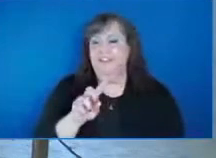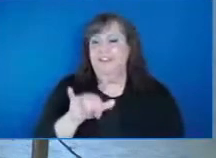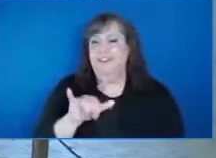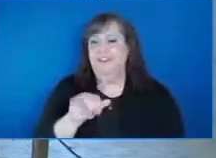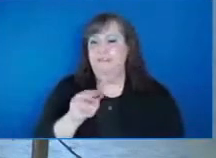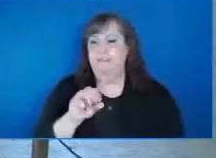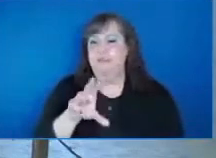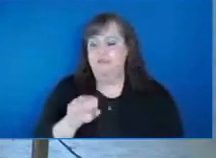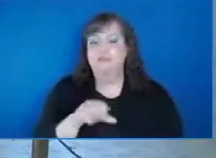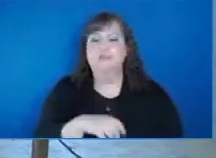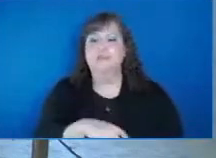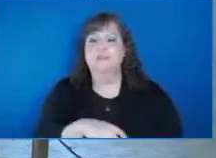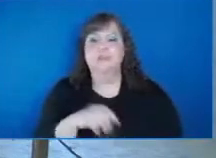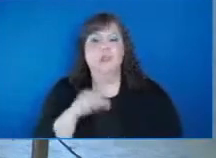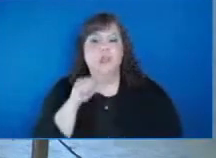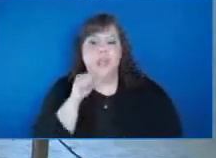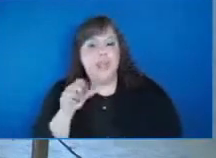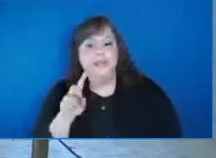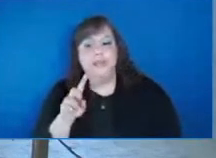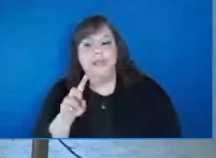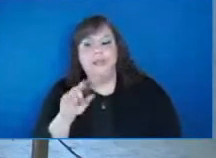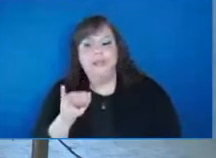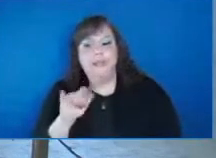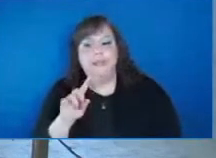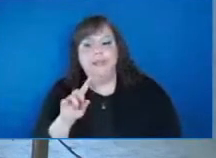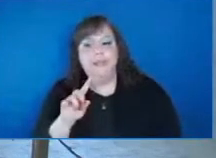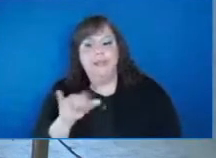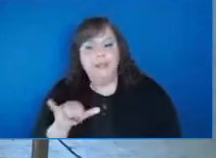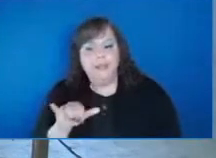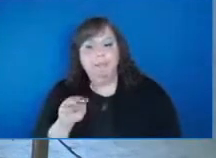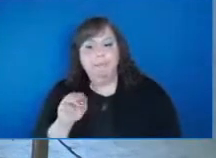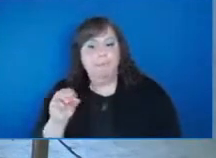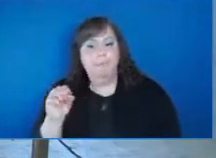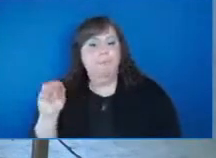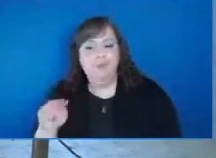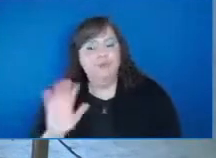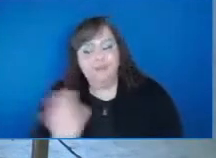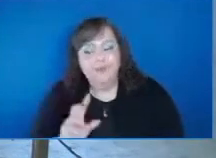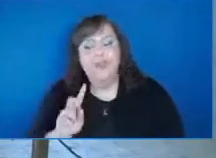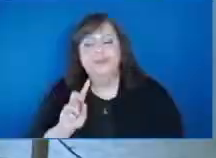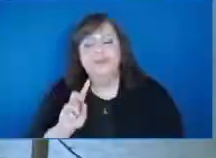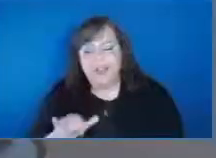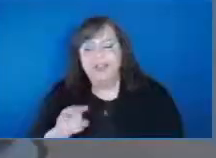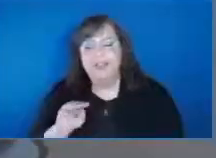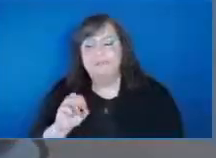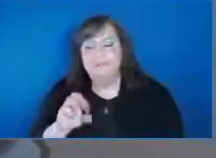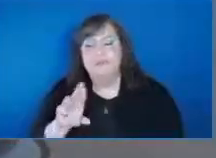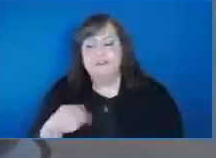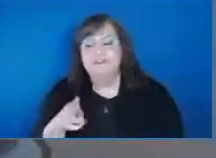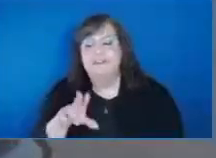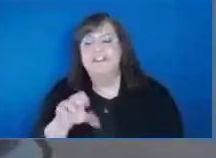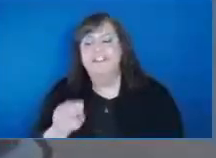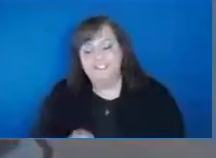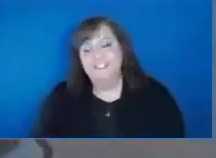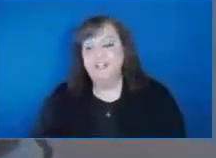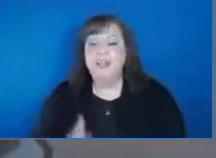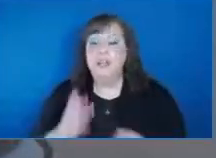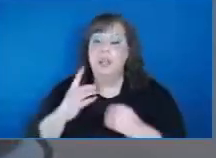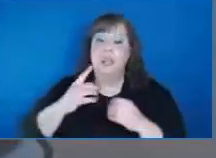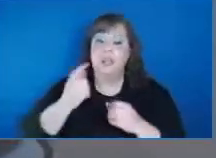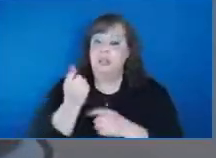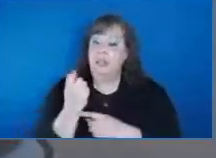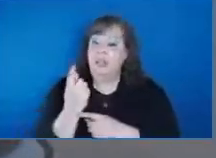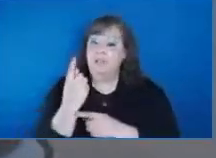not Didymoon, but Dimorphos. Dimorphos is the smaller one. And it goes around like clockwork every 11 hours and 55